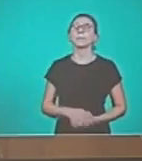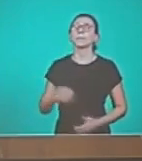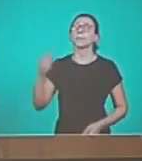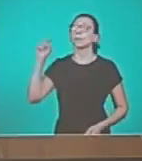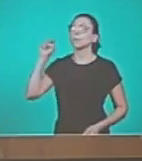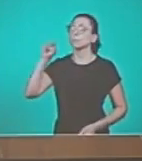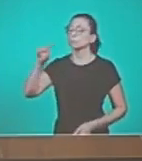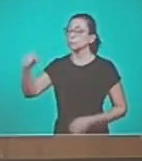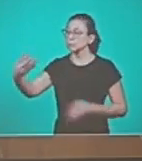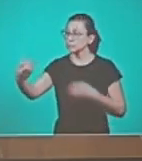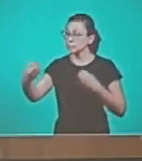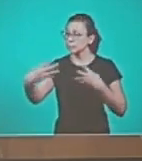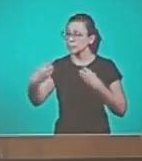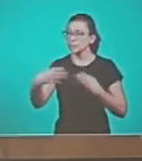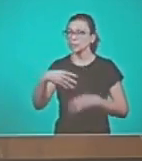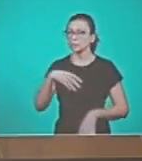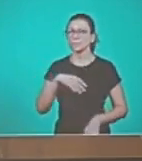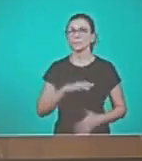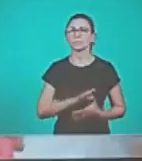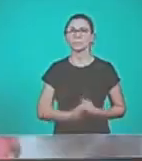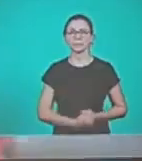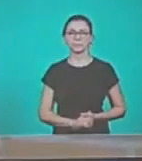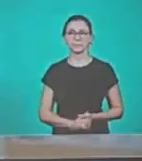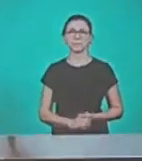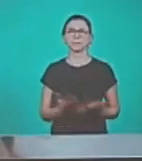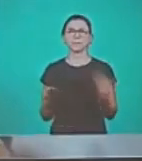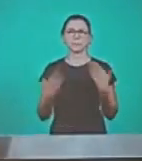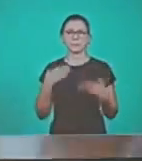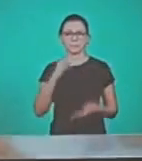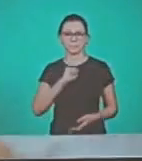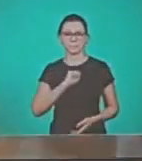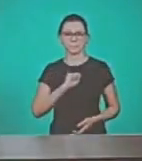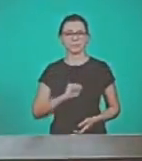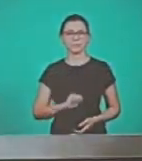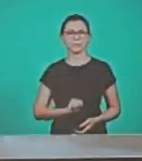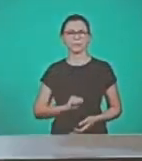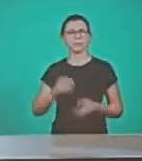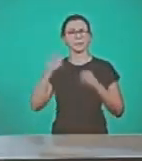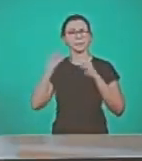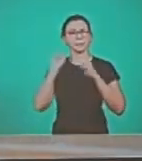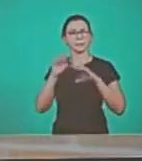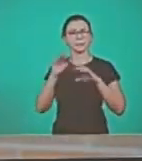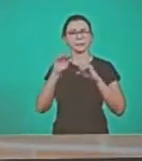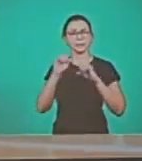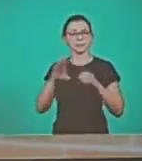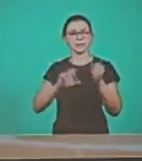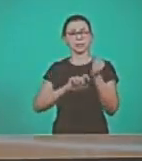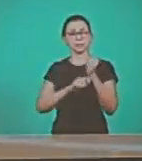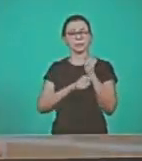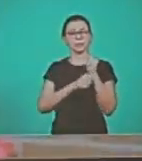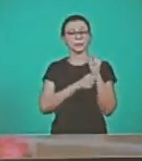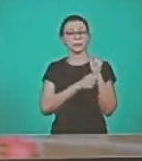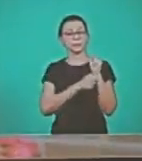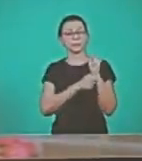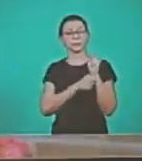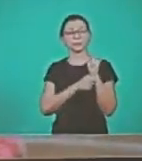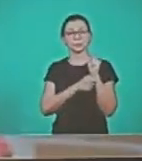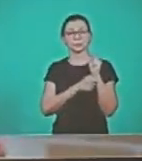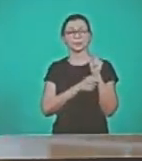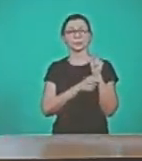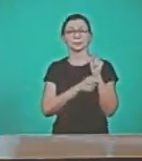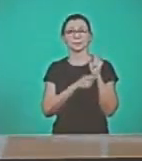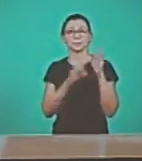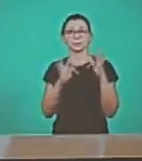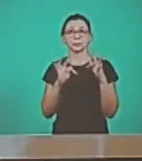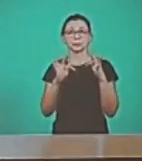following: you would have taught me the priests, they would teach me the secrets, the priests, it would teach me everything